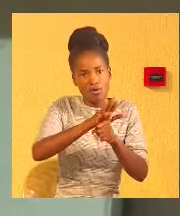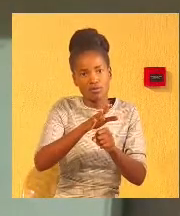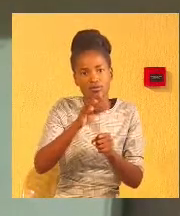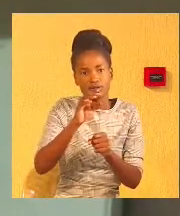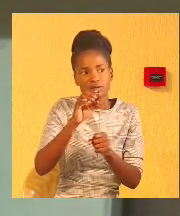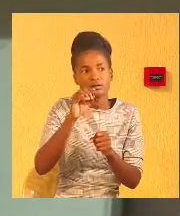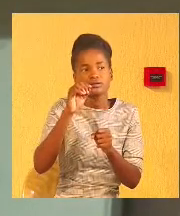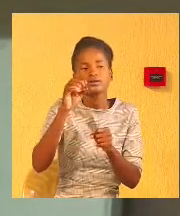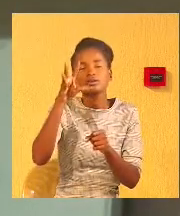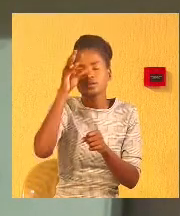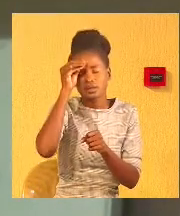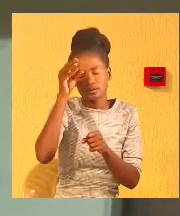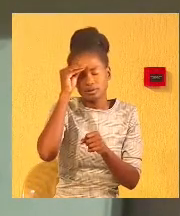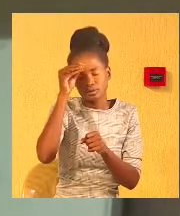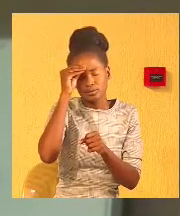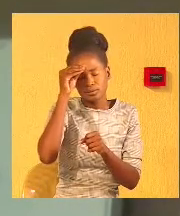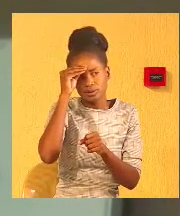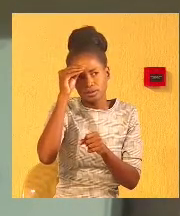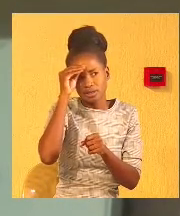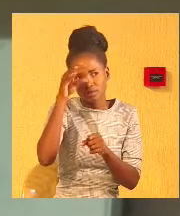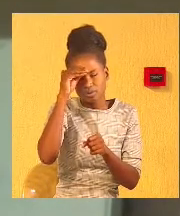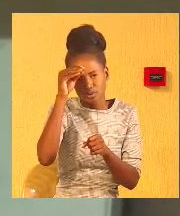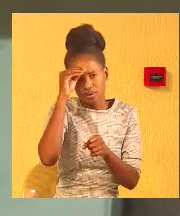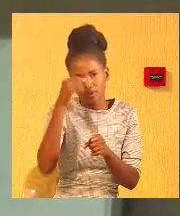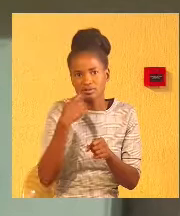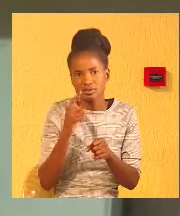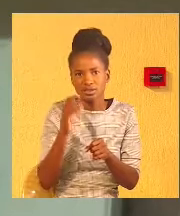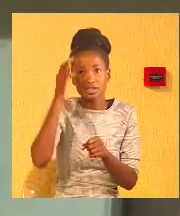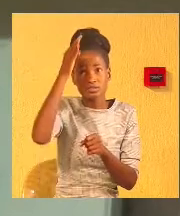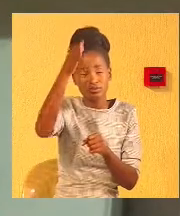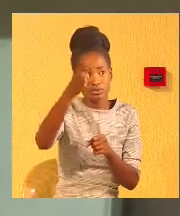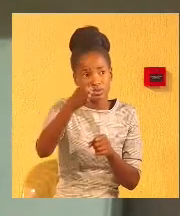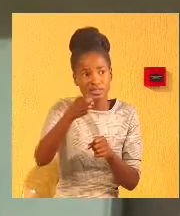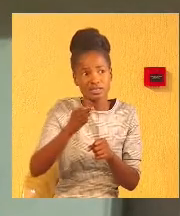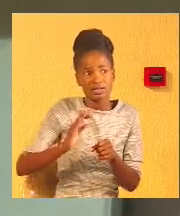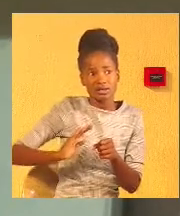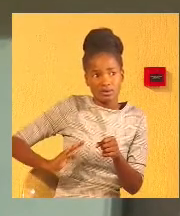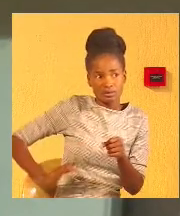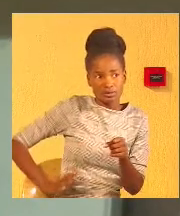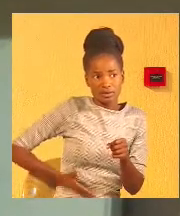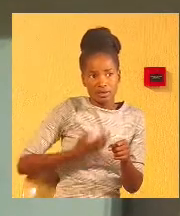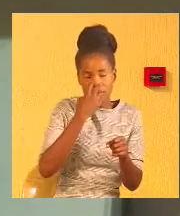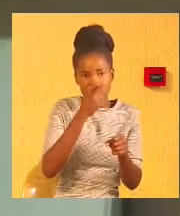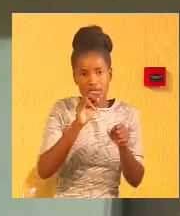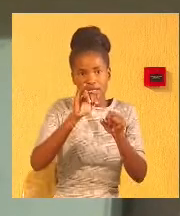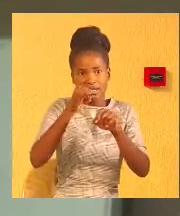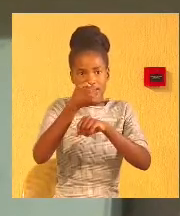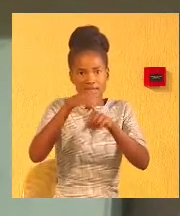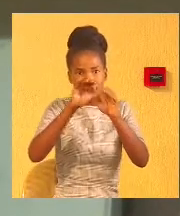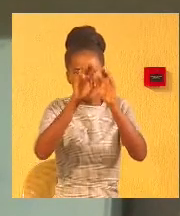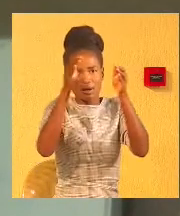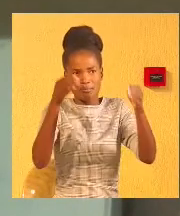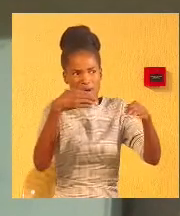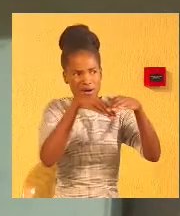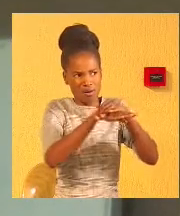teach us a lesson to prepare ourselves so that in future I would want to see those silos full so